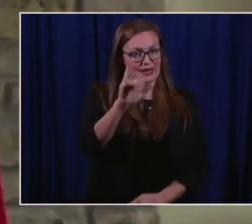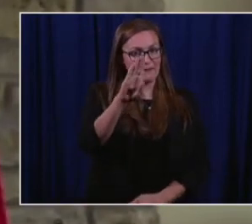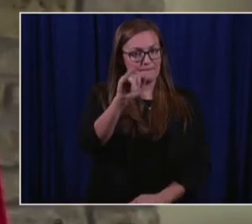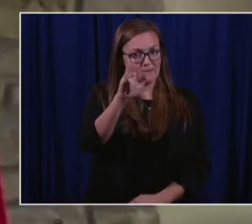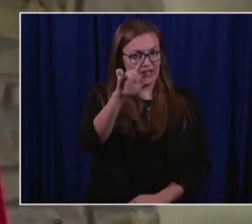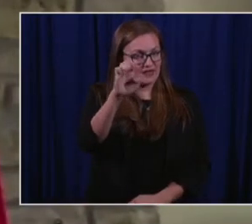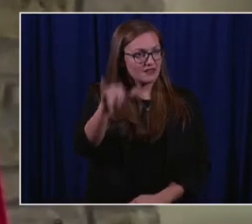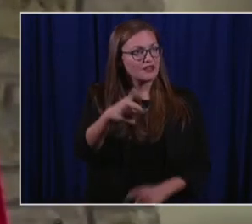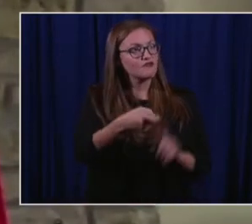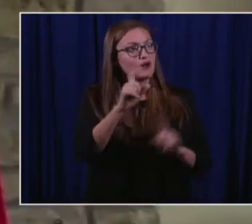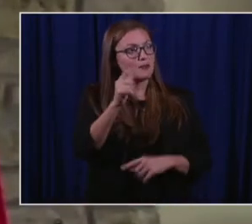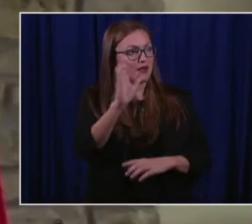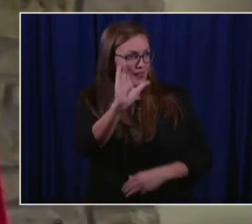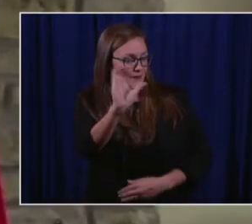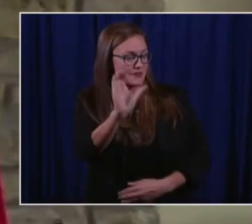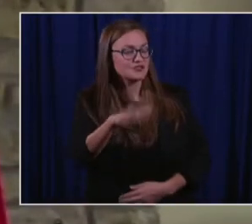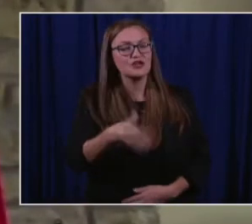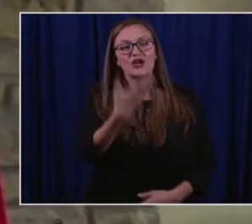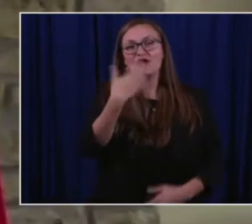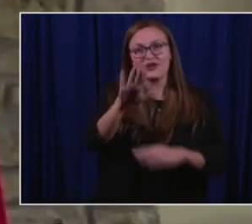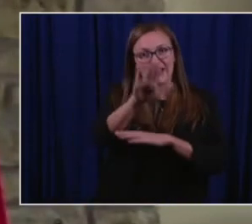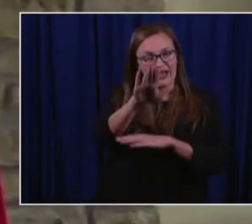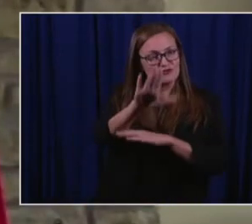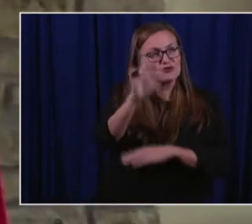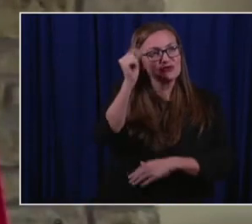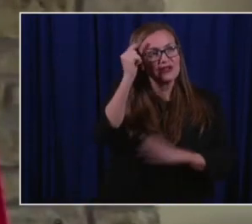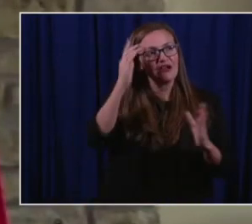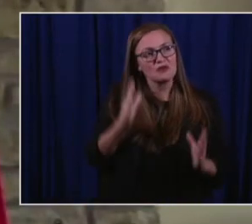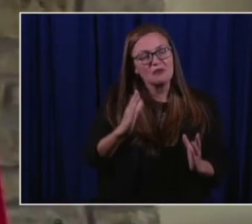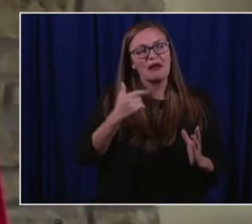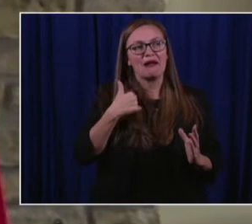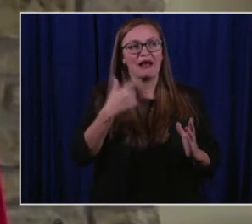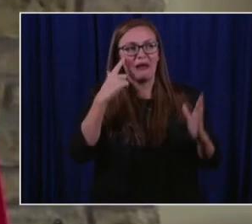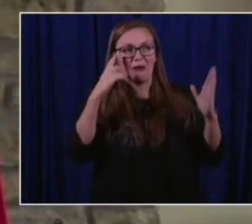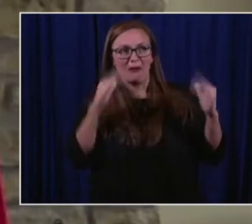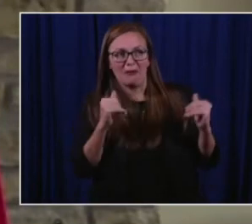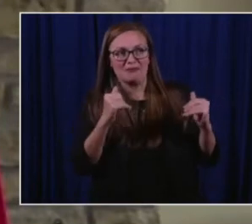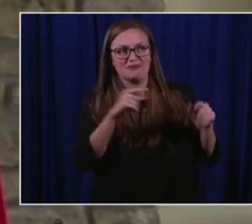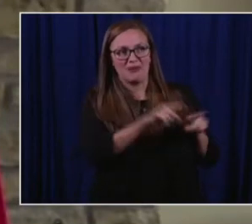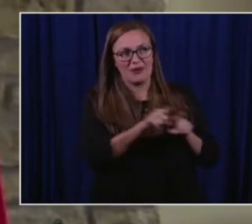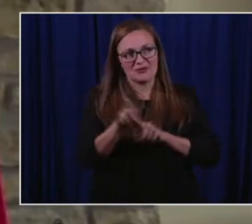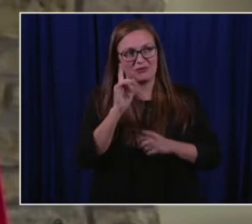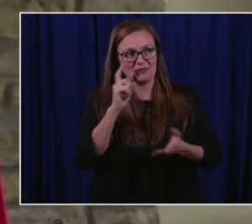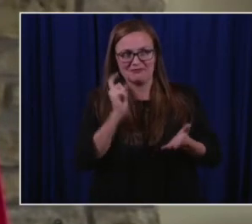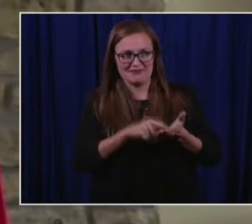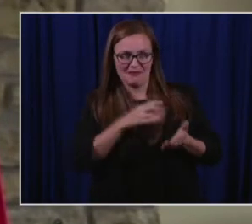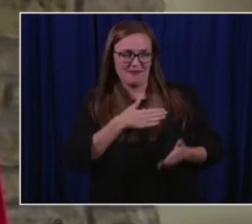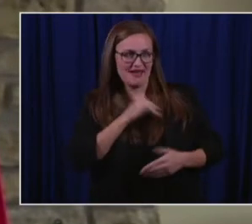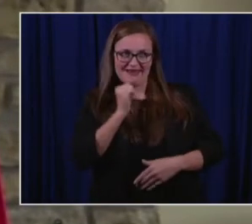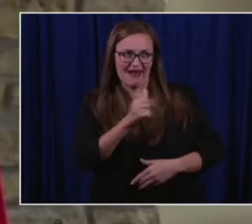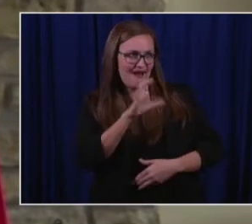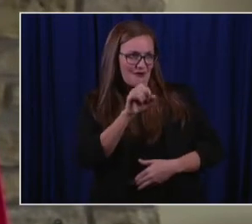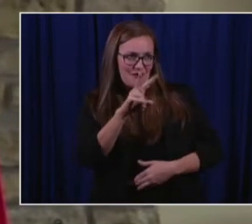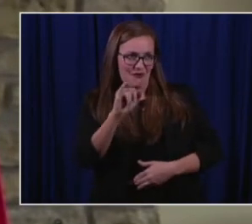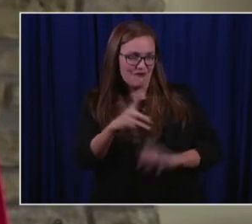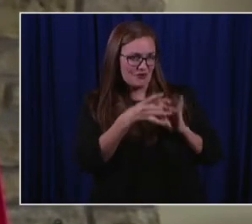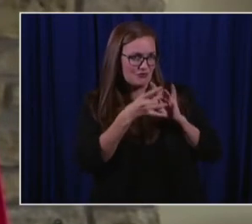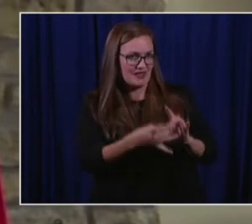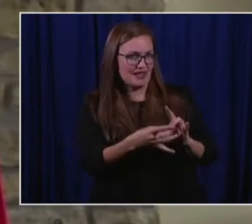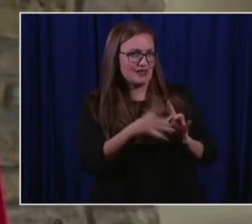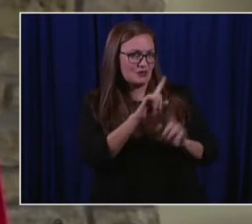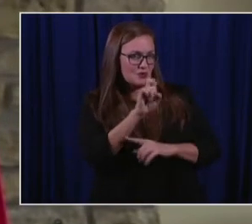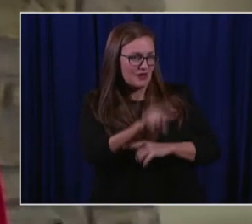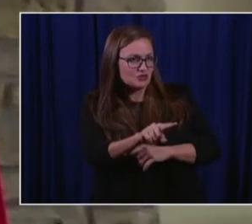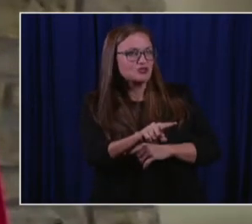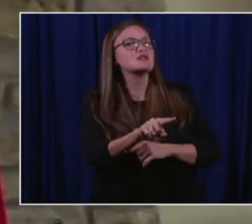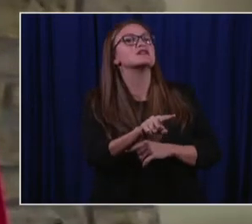Good afternoon, Governor. I hope you'll also indulge me one non-COVID related question. Wanted to ask about the Strong Ohio bill.